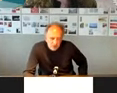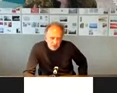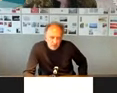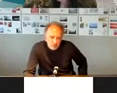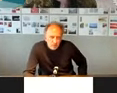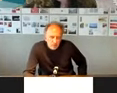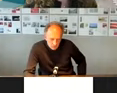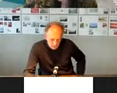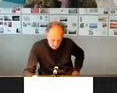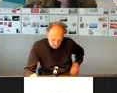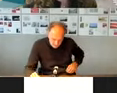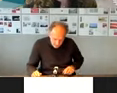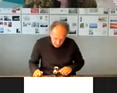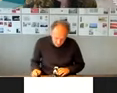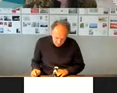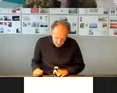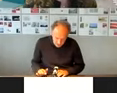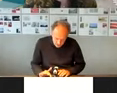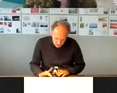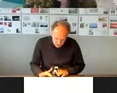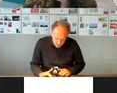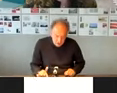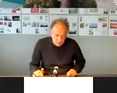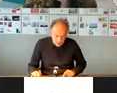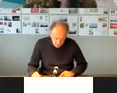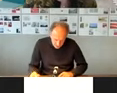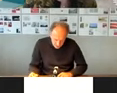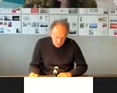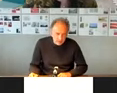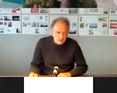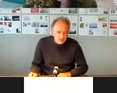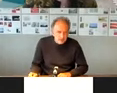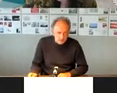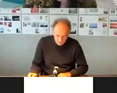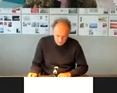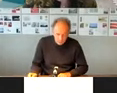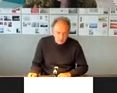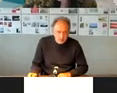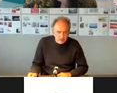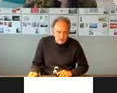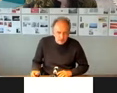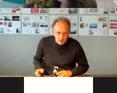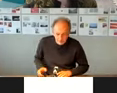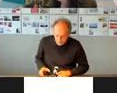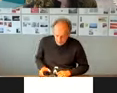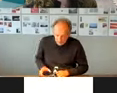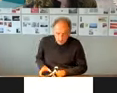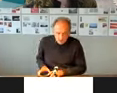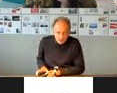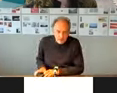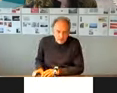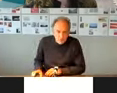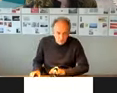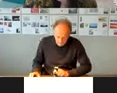Coulon. My offices are located in France, and I'm going to show you